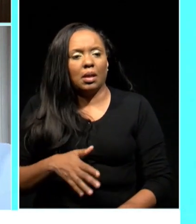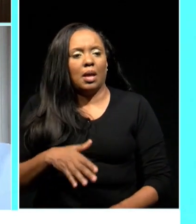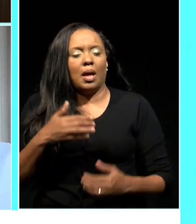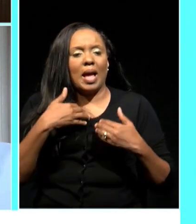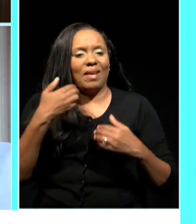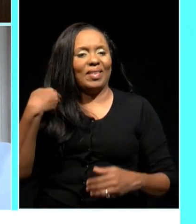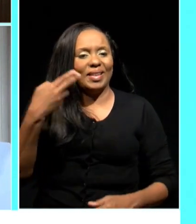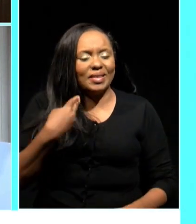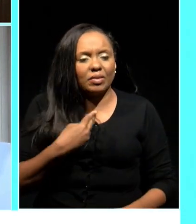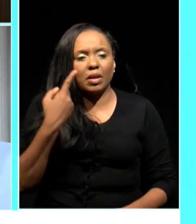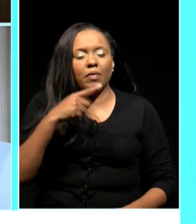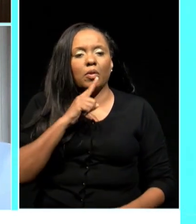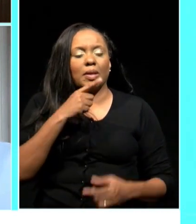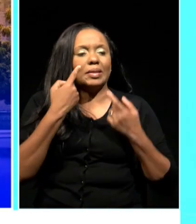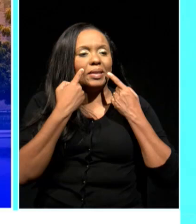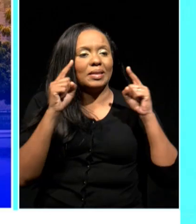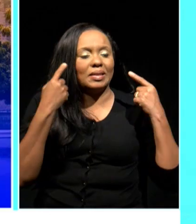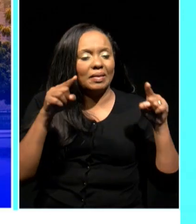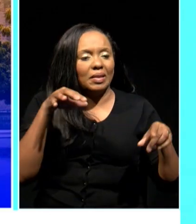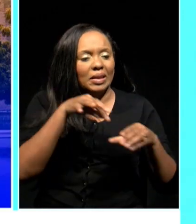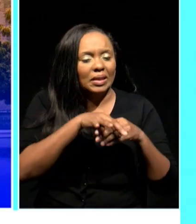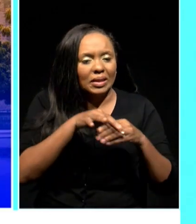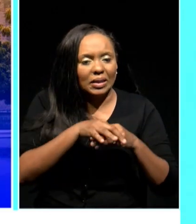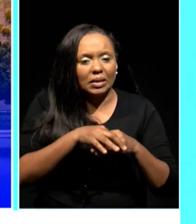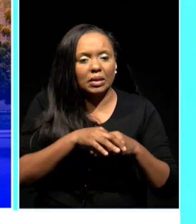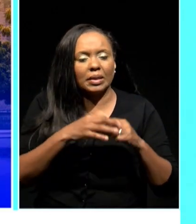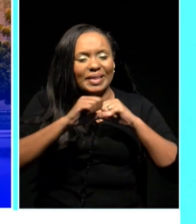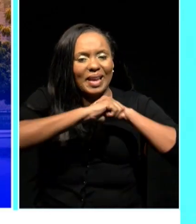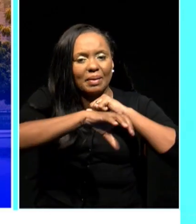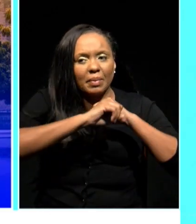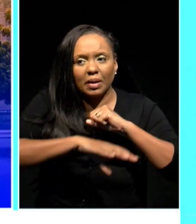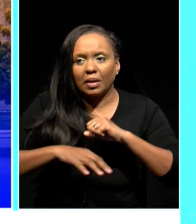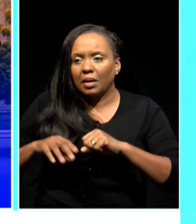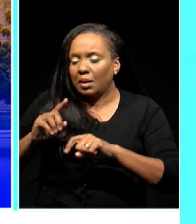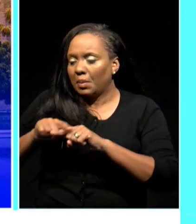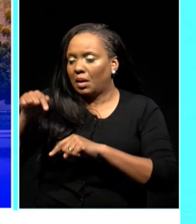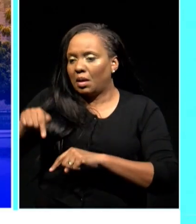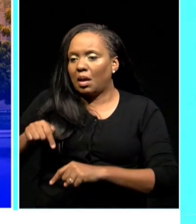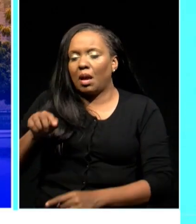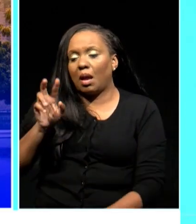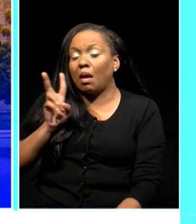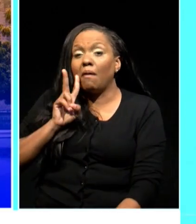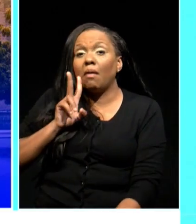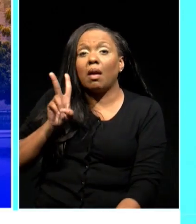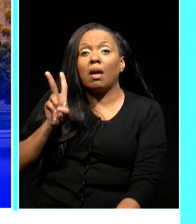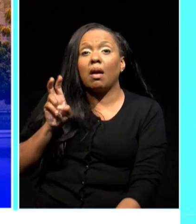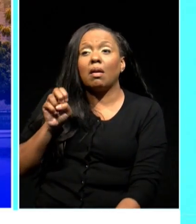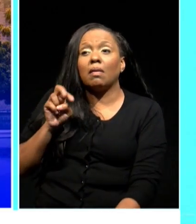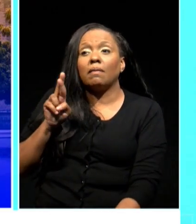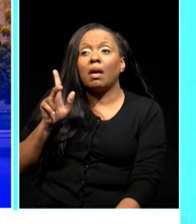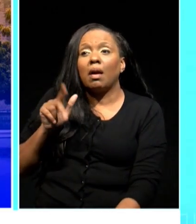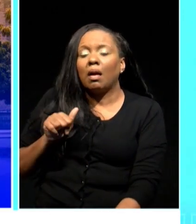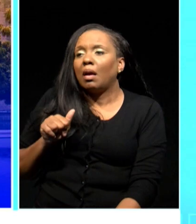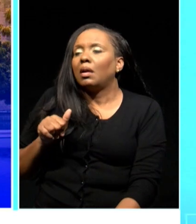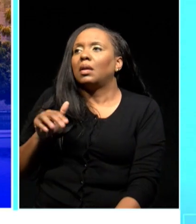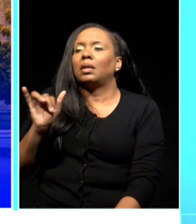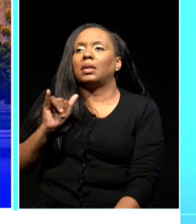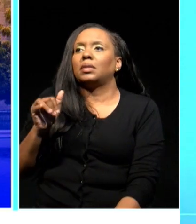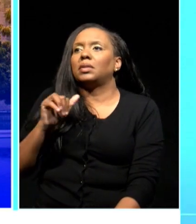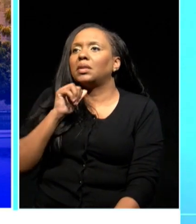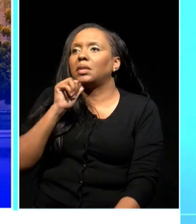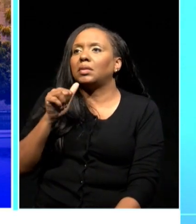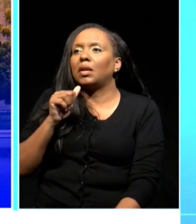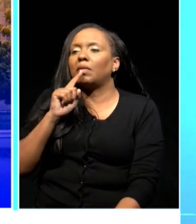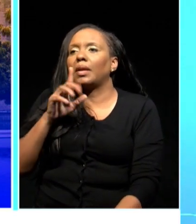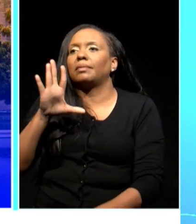and I could be wrong here, I stand to correction. I don't know that she's been come through the ranks of the party in the way that Mia Motley has. So I saw